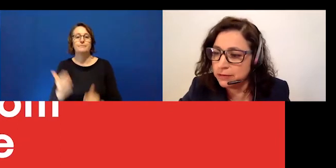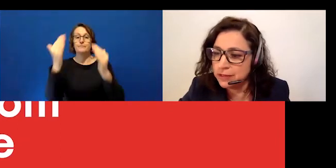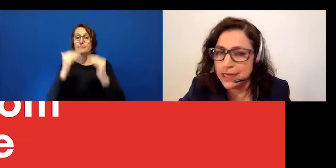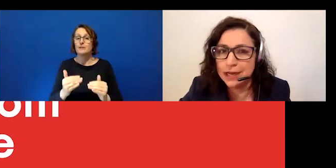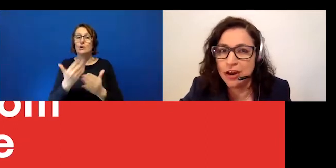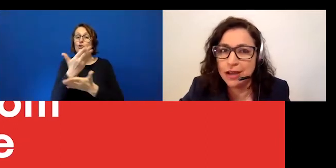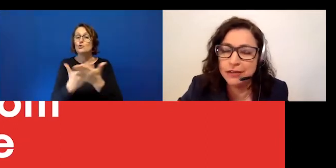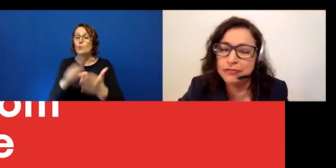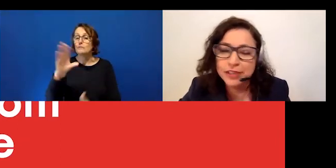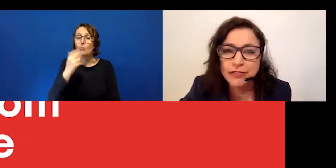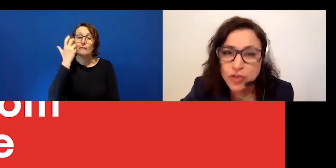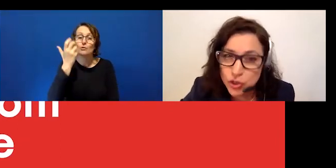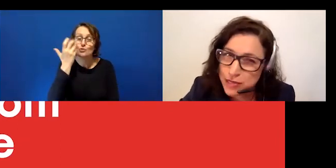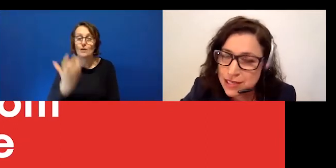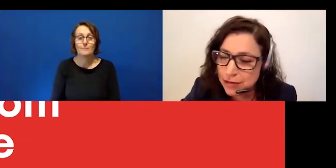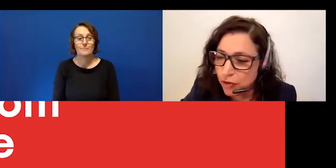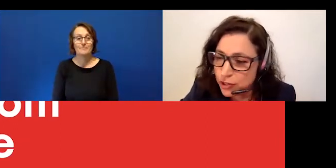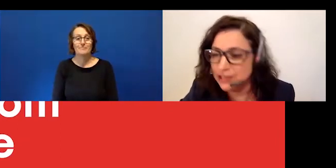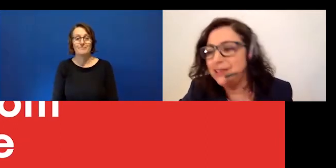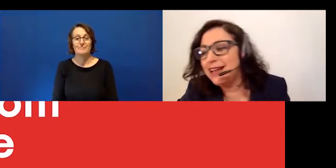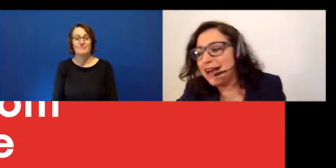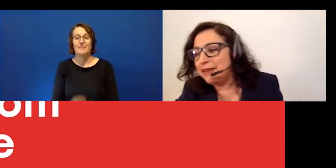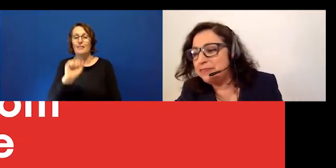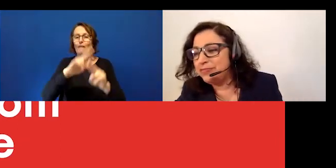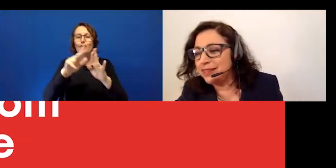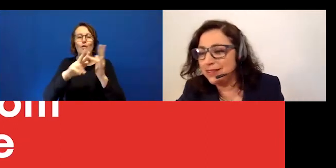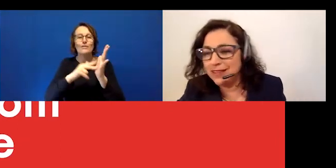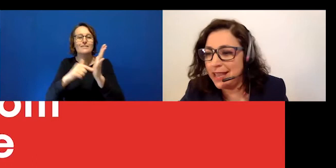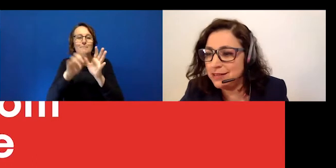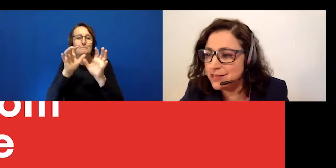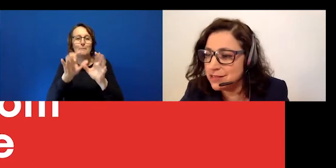Future in a kind of futuristic font.